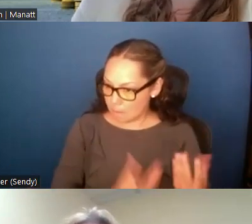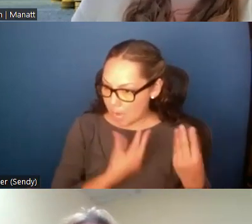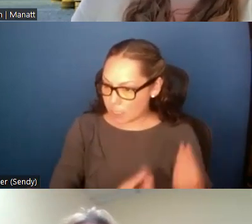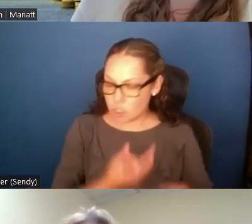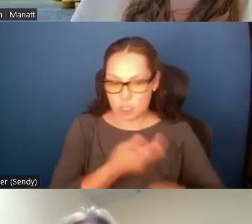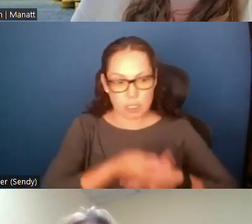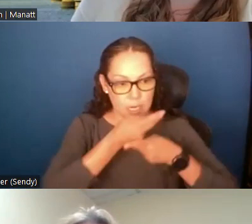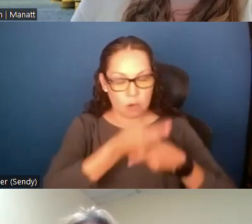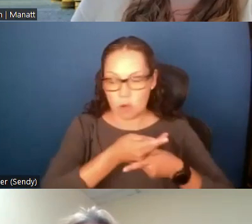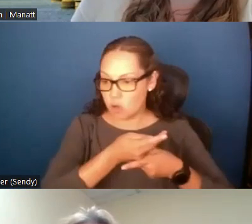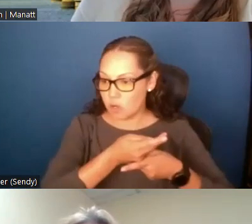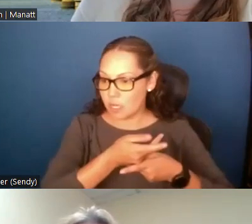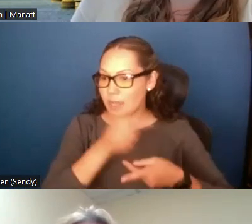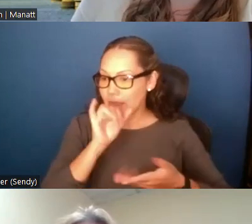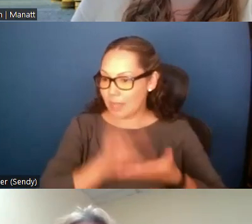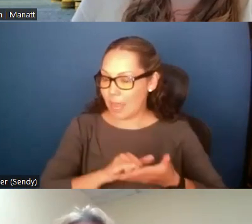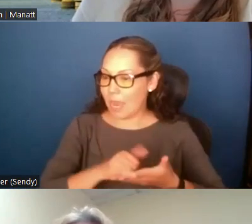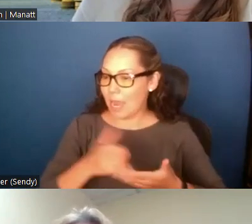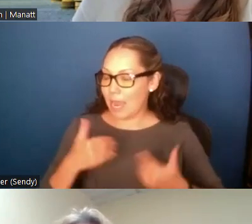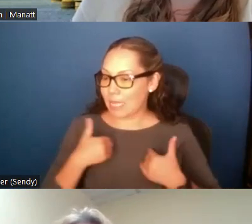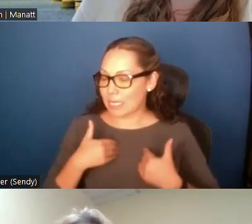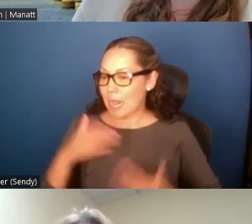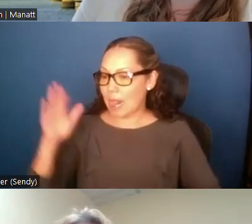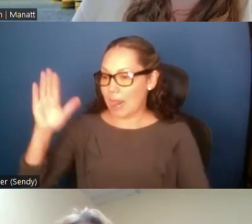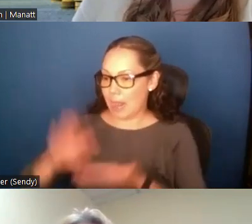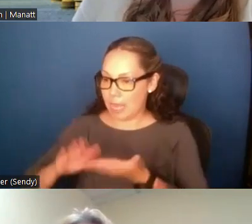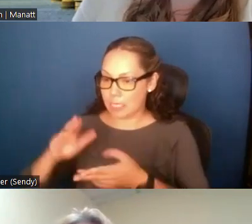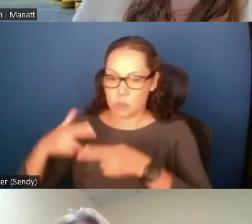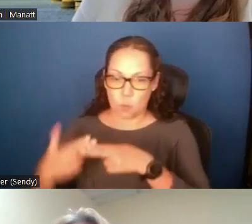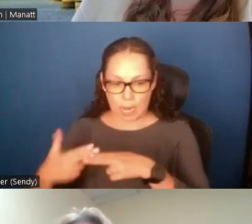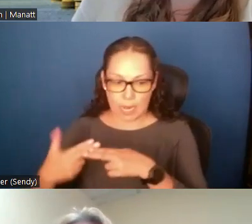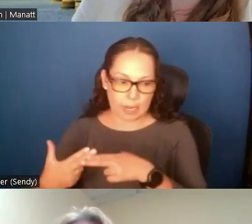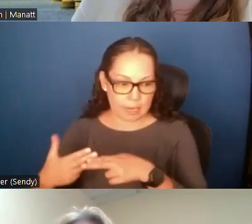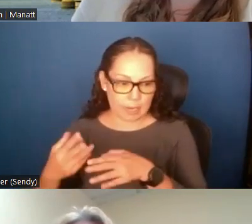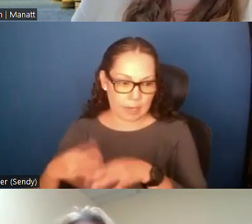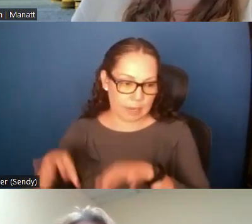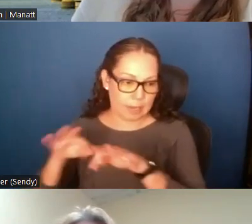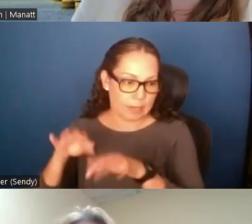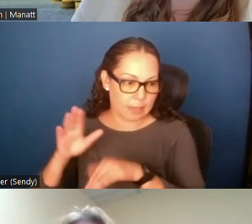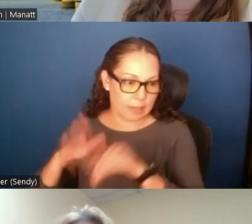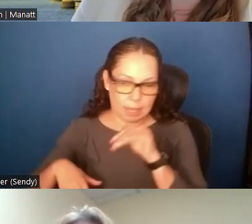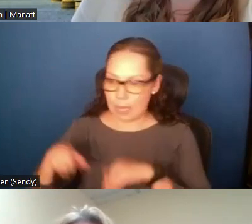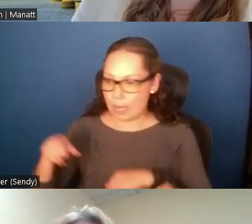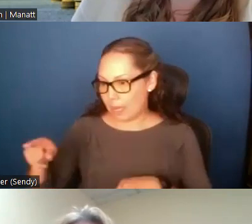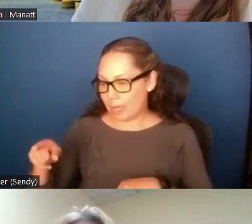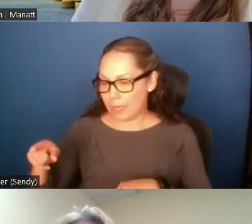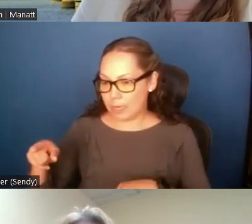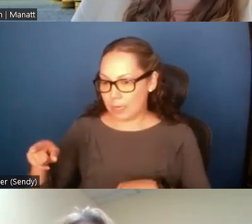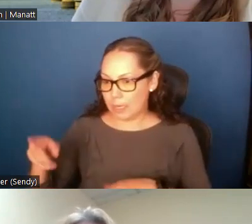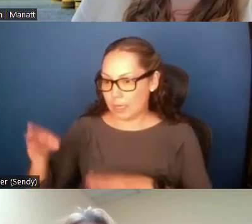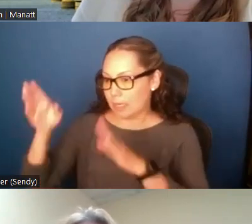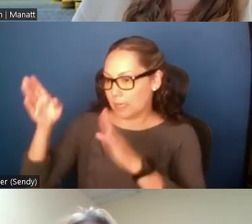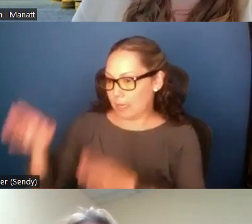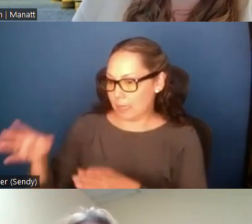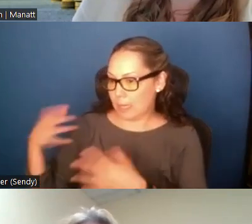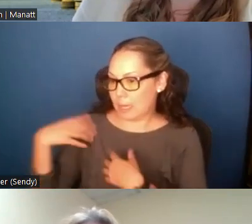less weight than if the facility staff or, you know, some public health type person identified it. So you need